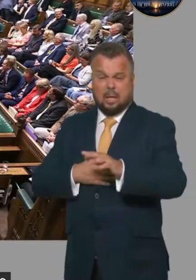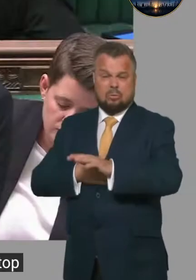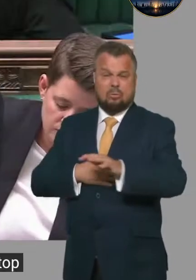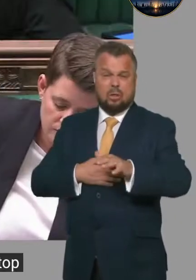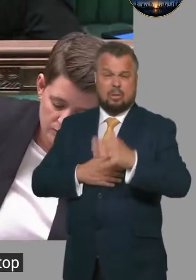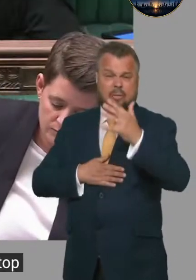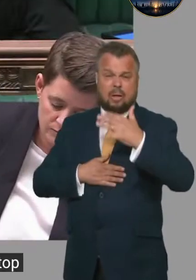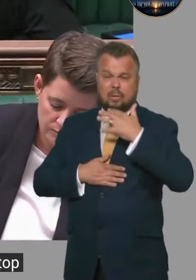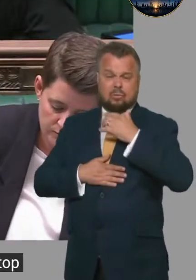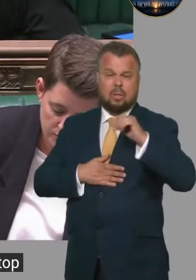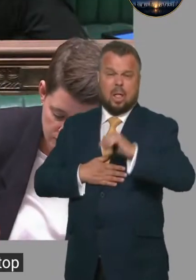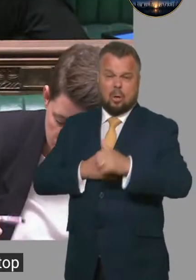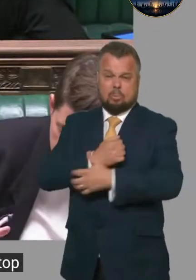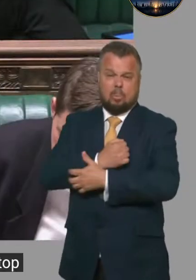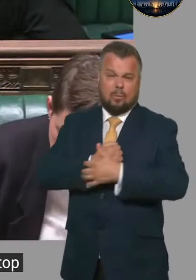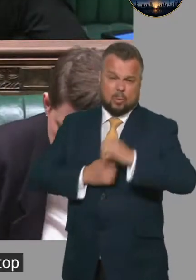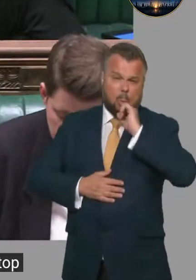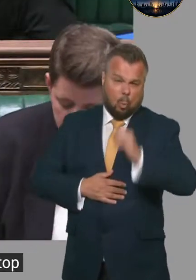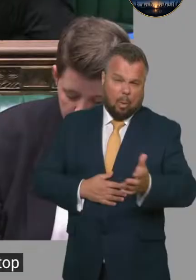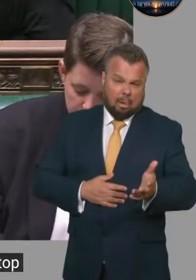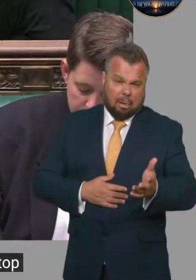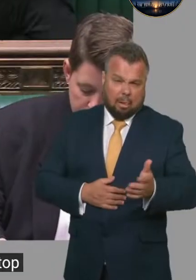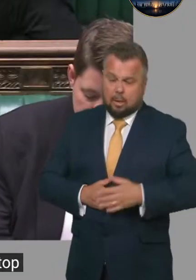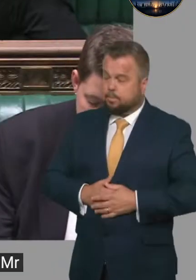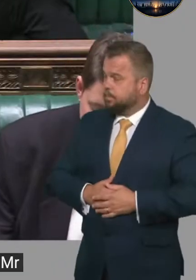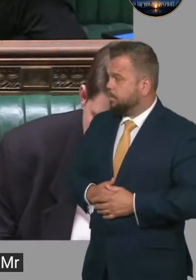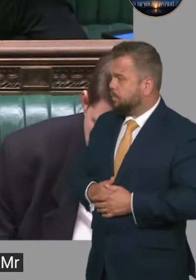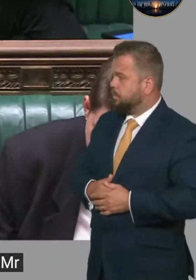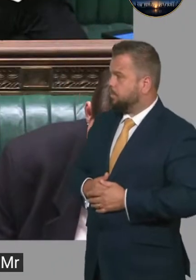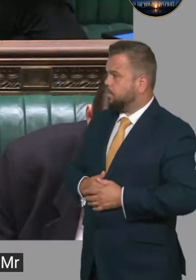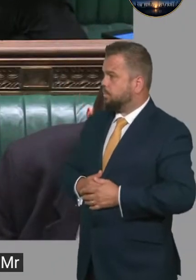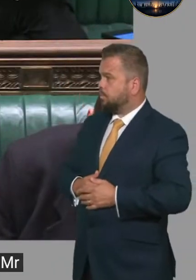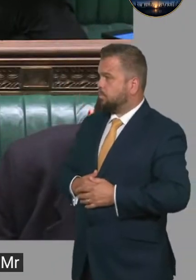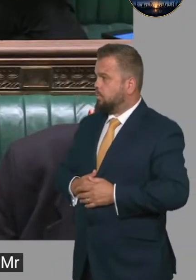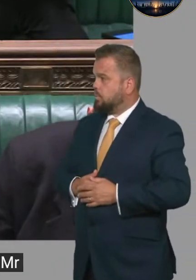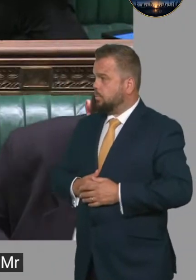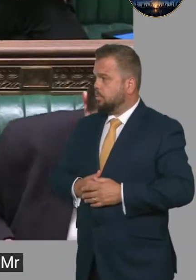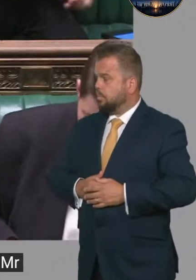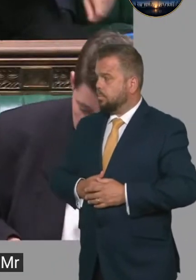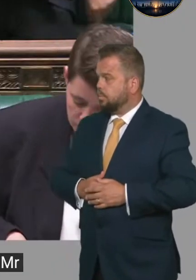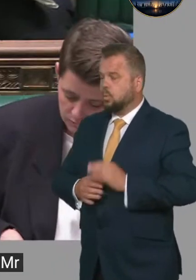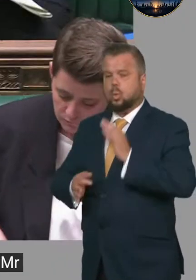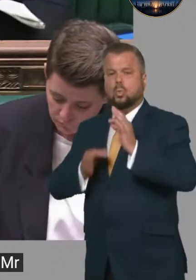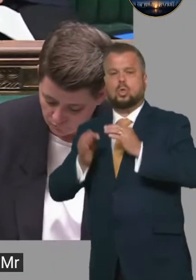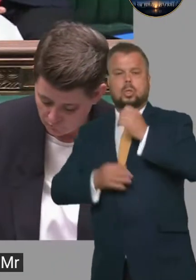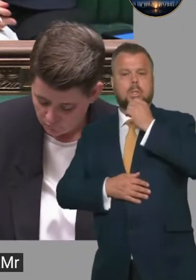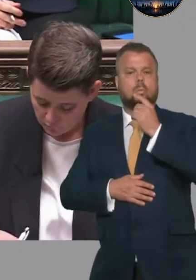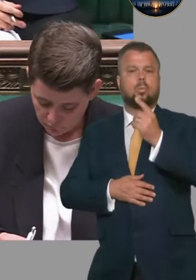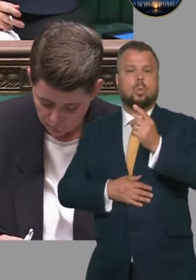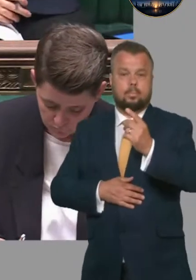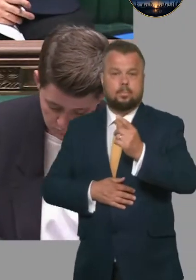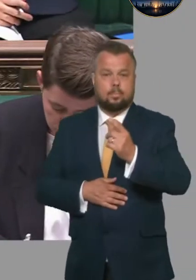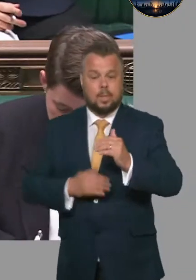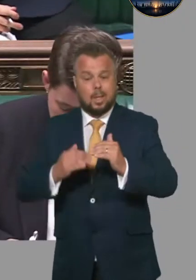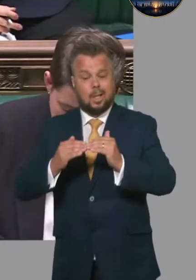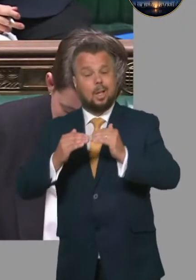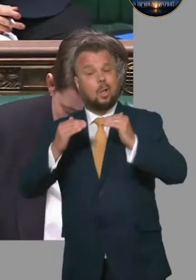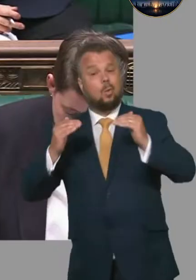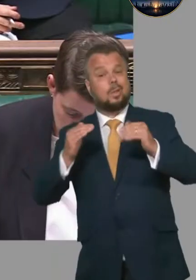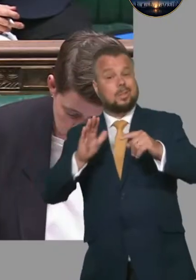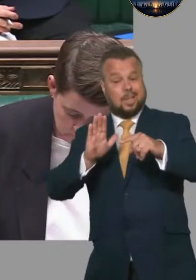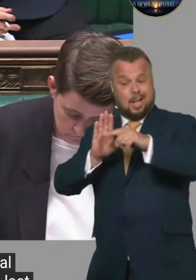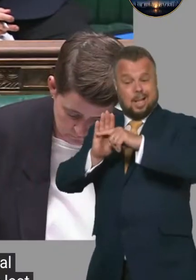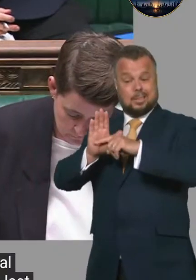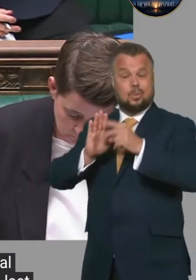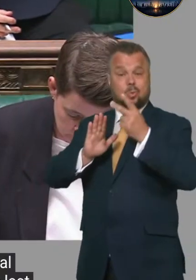Act 2010 is a monumental achievement passed by the last Labour government. It protects everyone from discrimination and harassment, and the